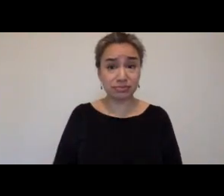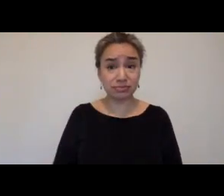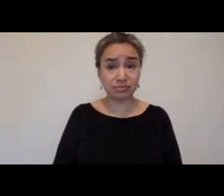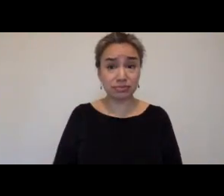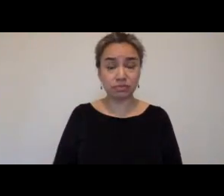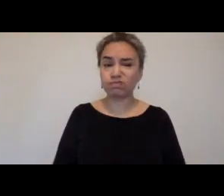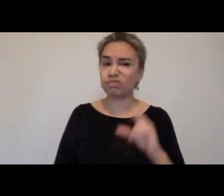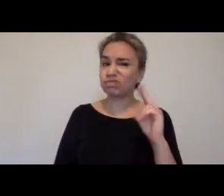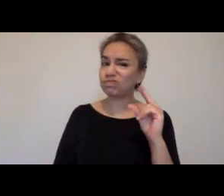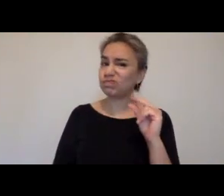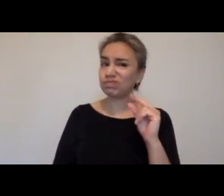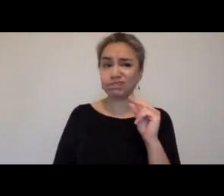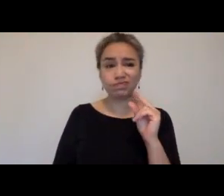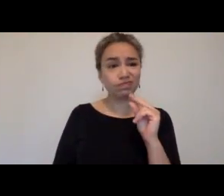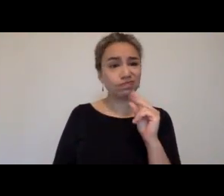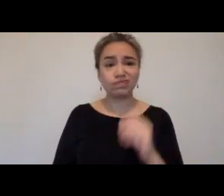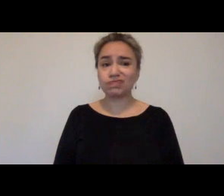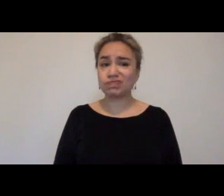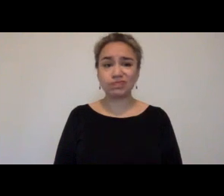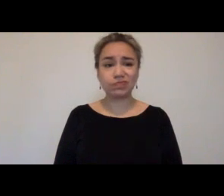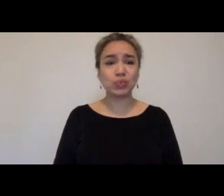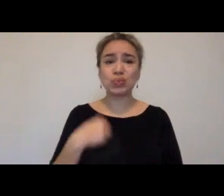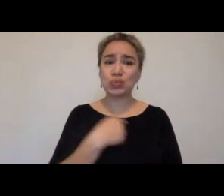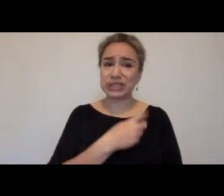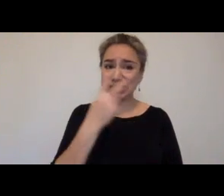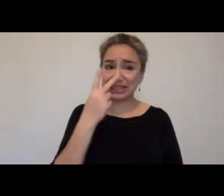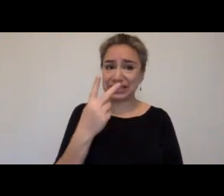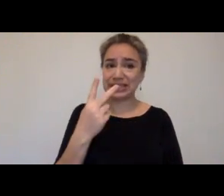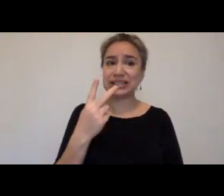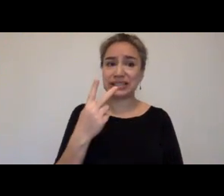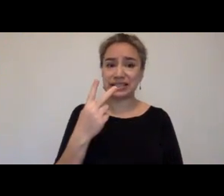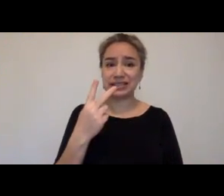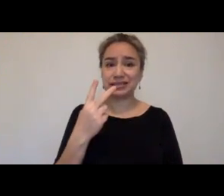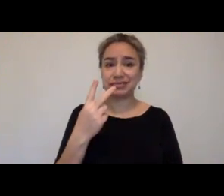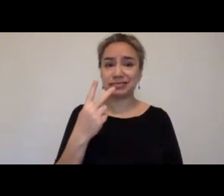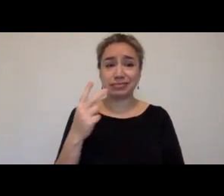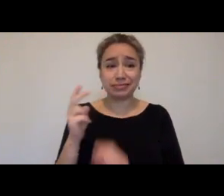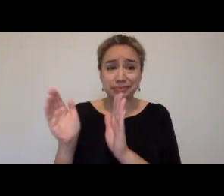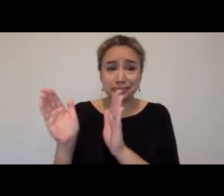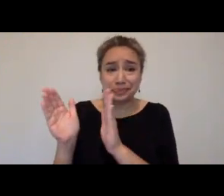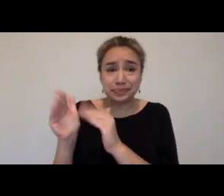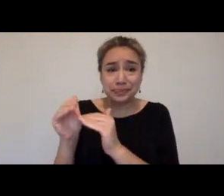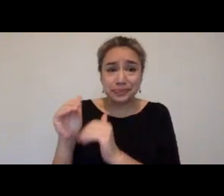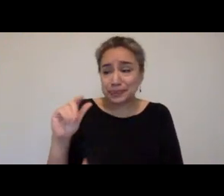No, it's showing in like the right third of your screen.